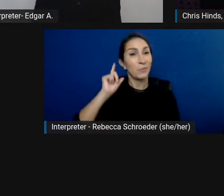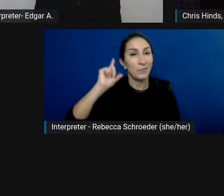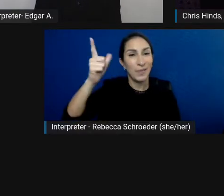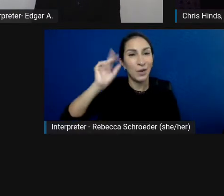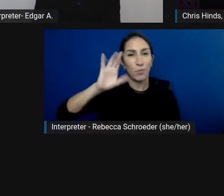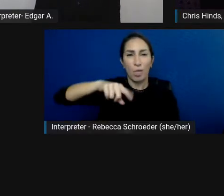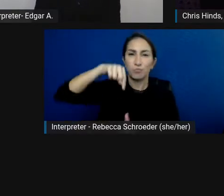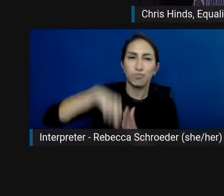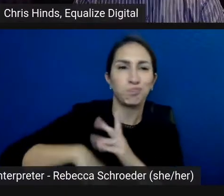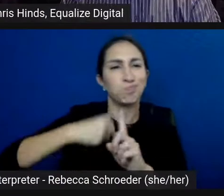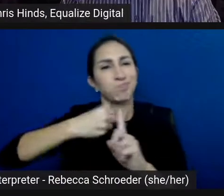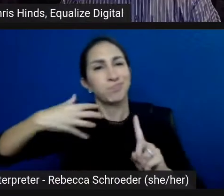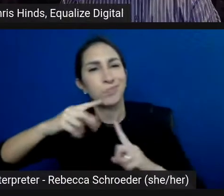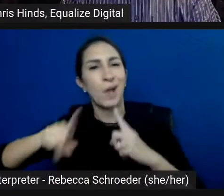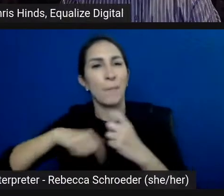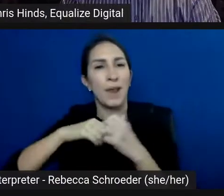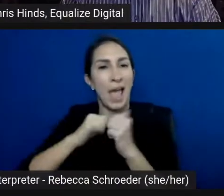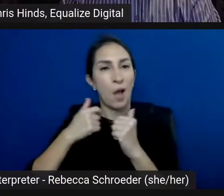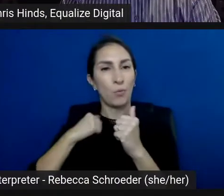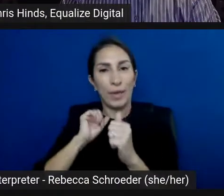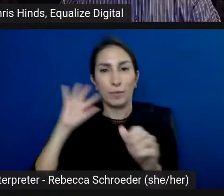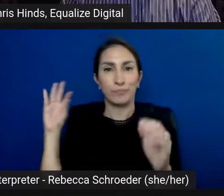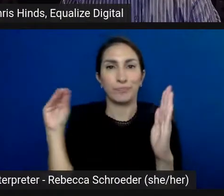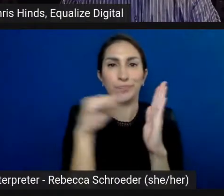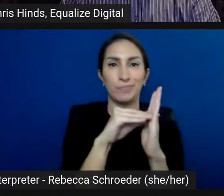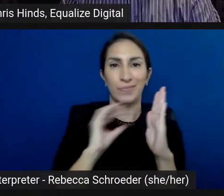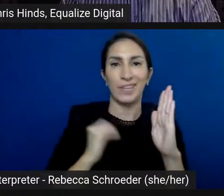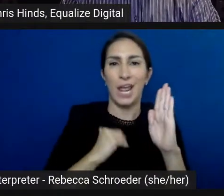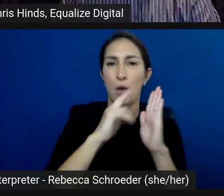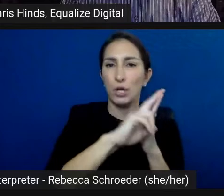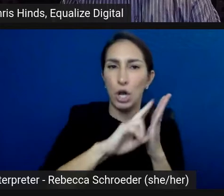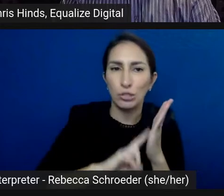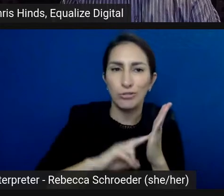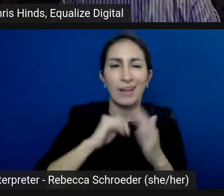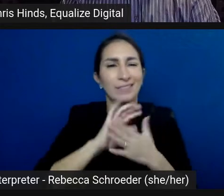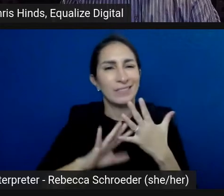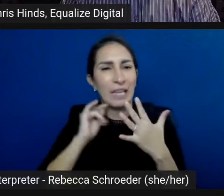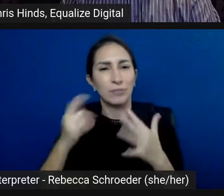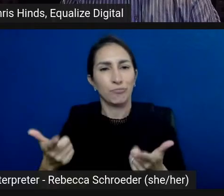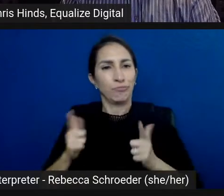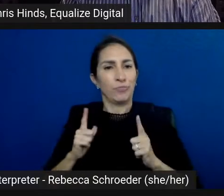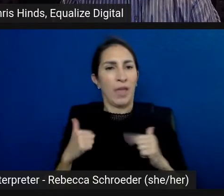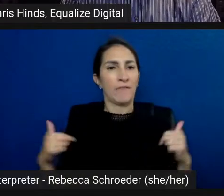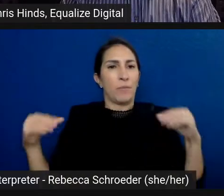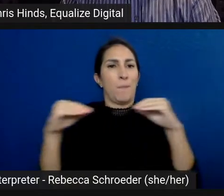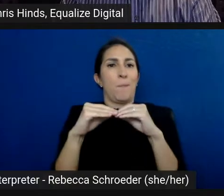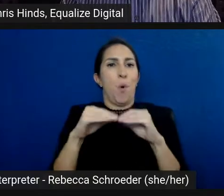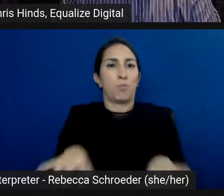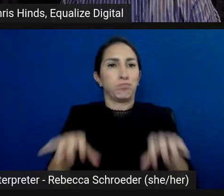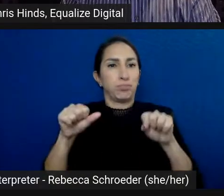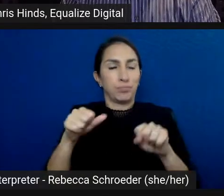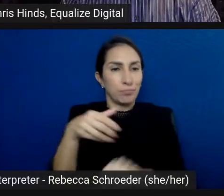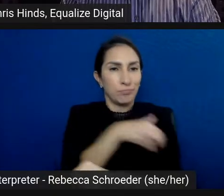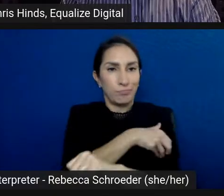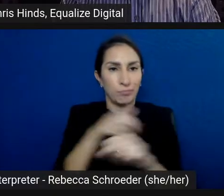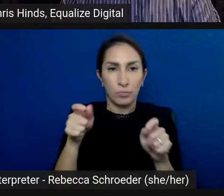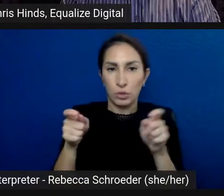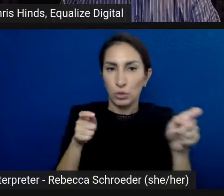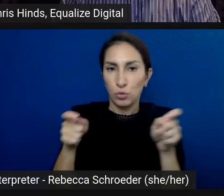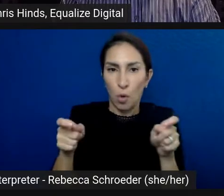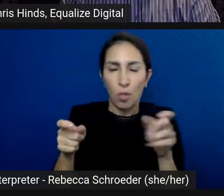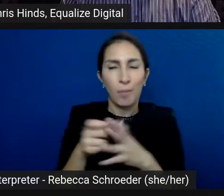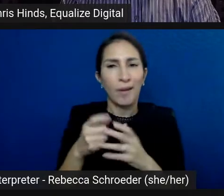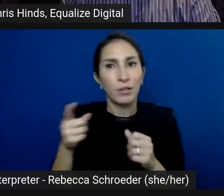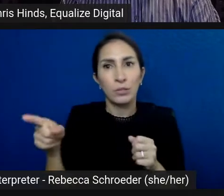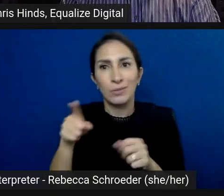into our contract and give us more control over stuff like that. But for me, I'm like, you couldn't do all these other